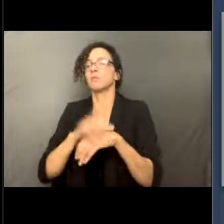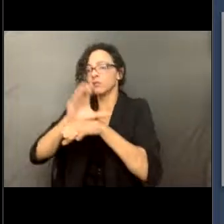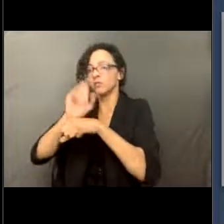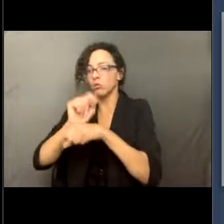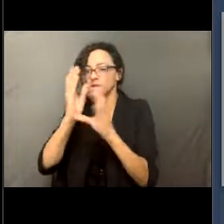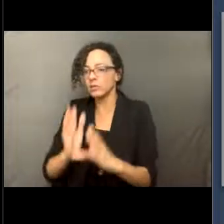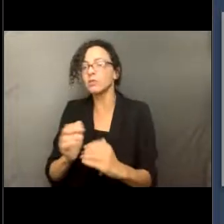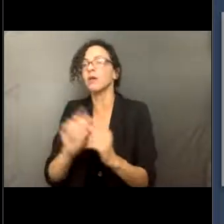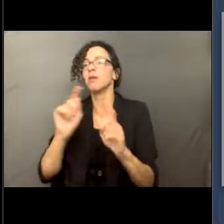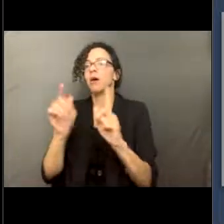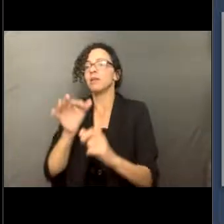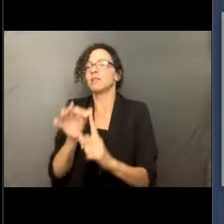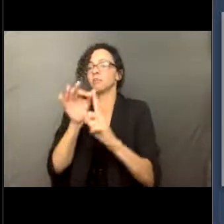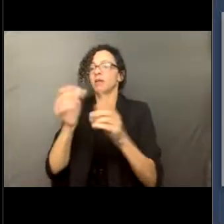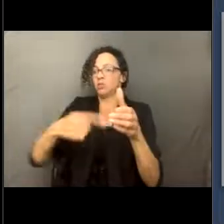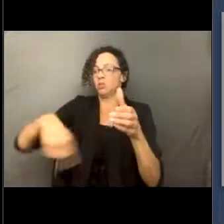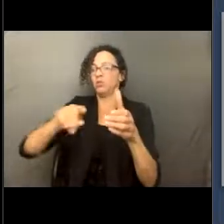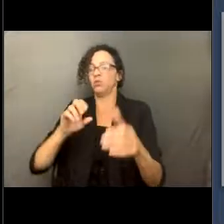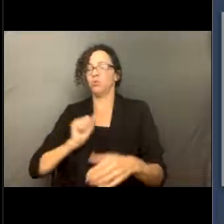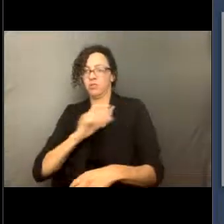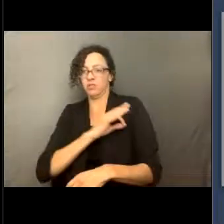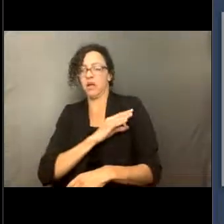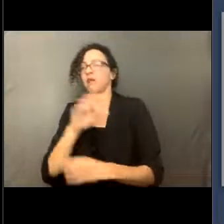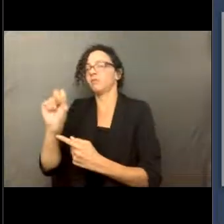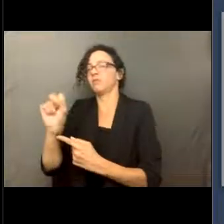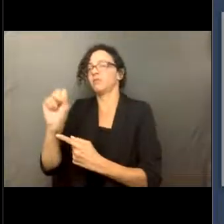Sequoia and